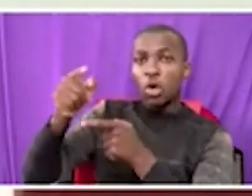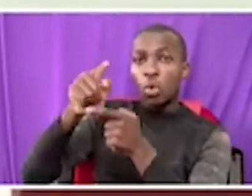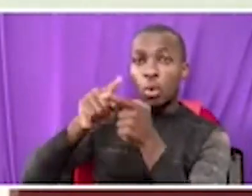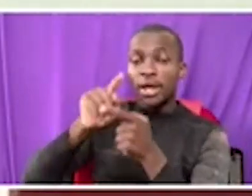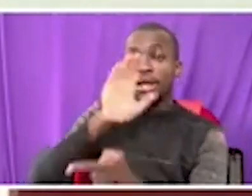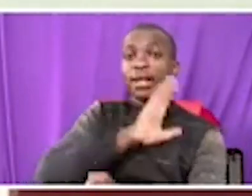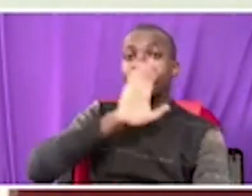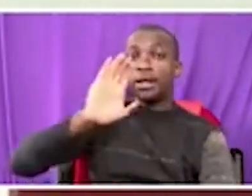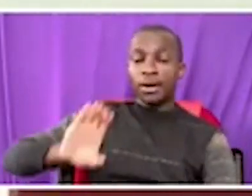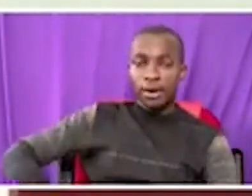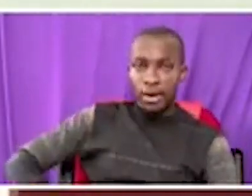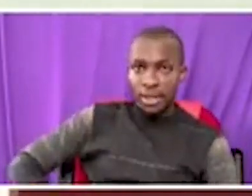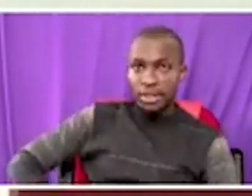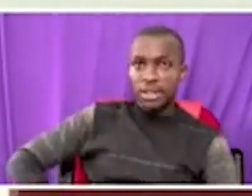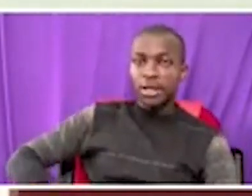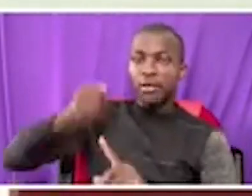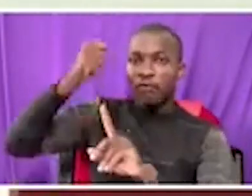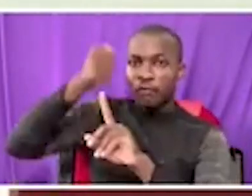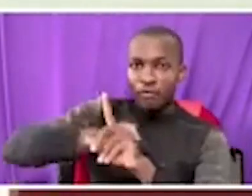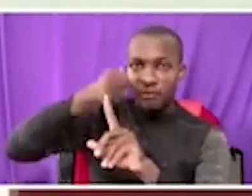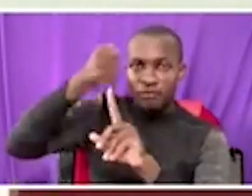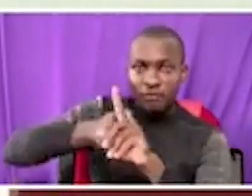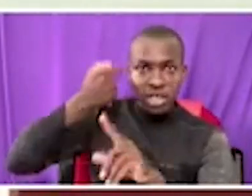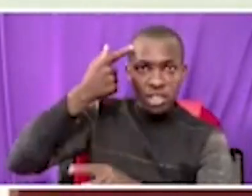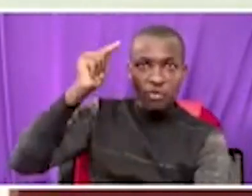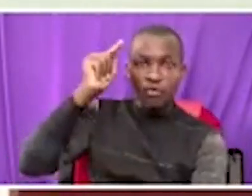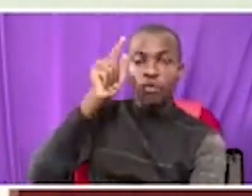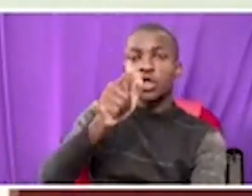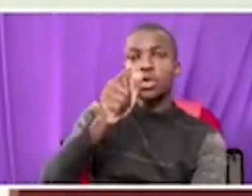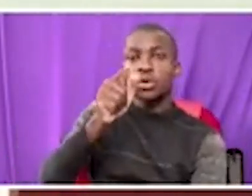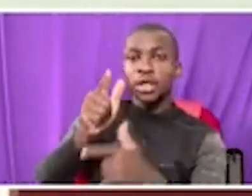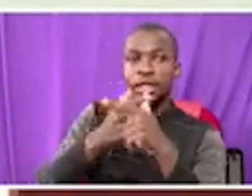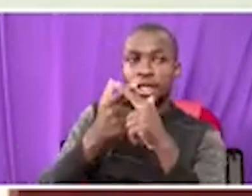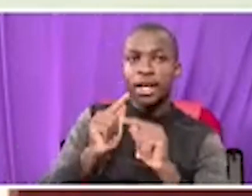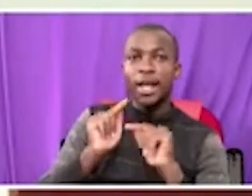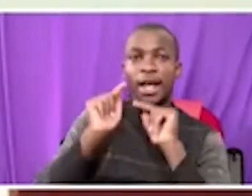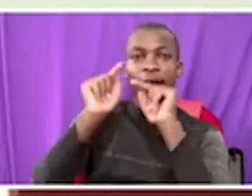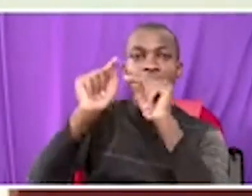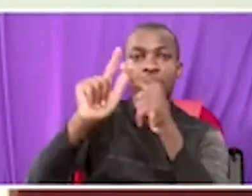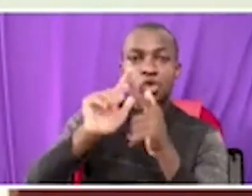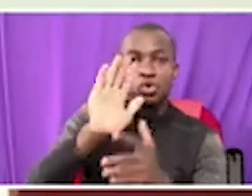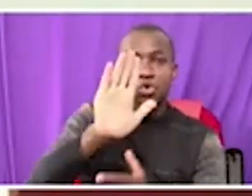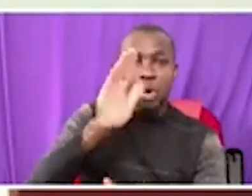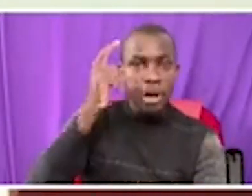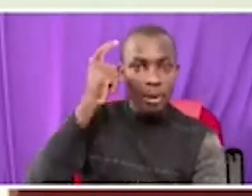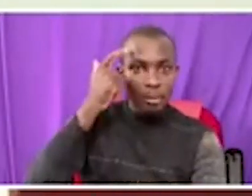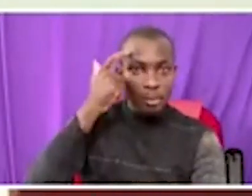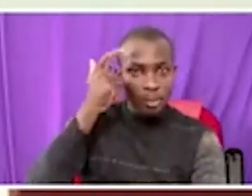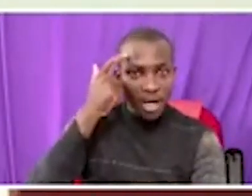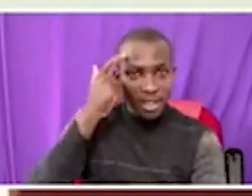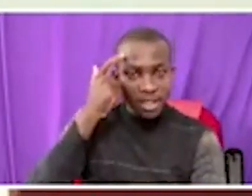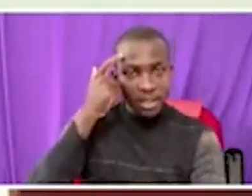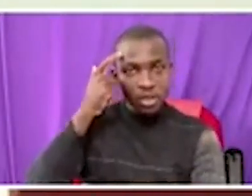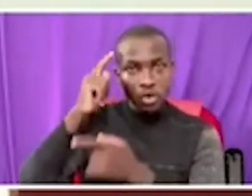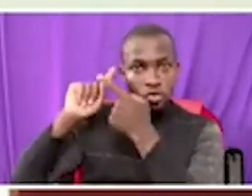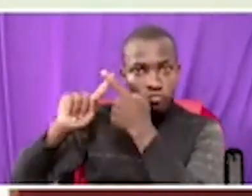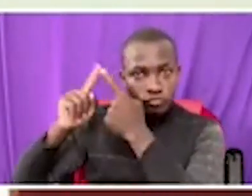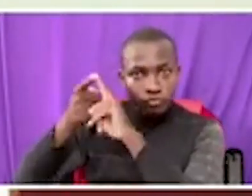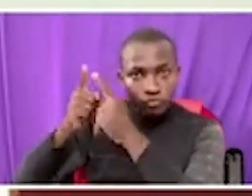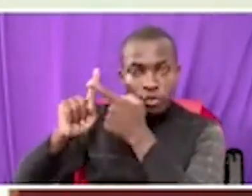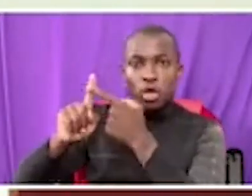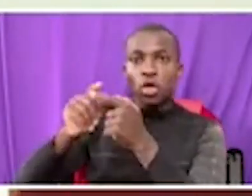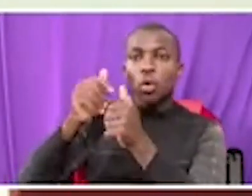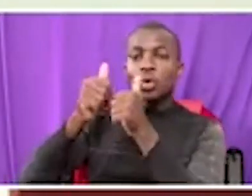Christ fights for you, he comes to your mind. The intellect has got to